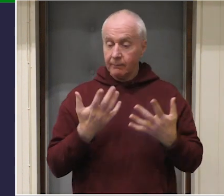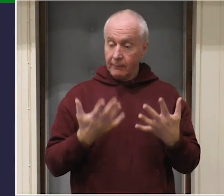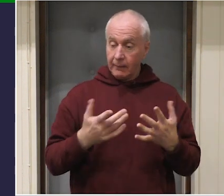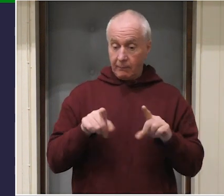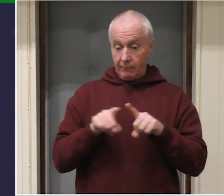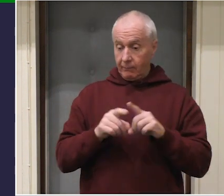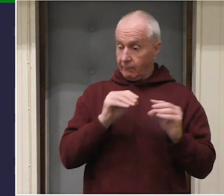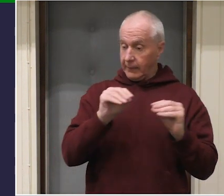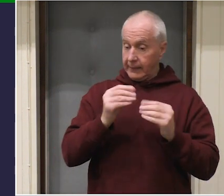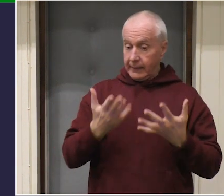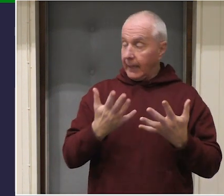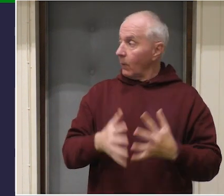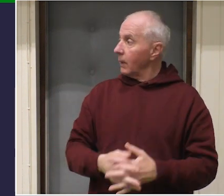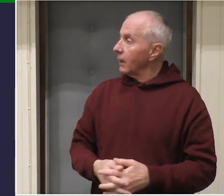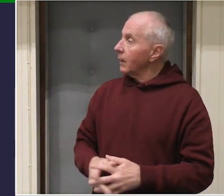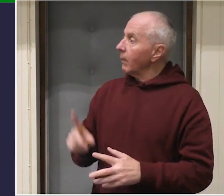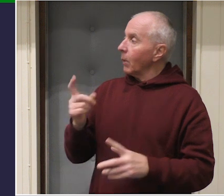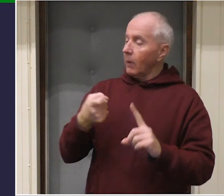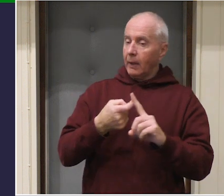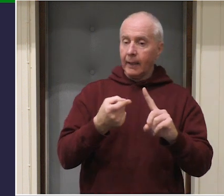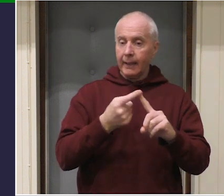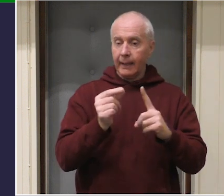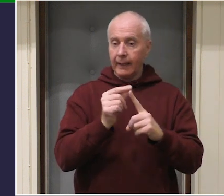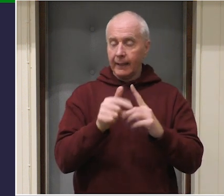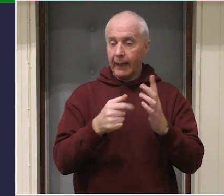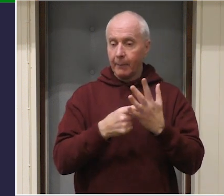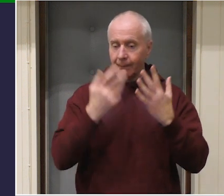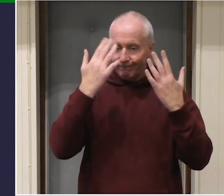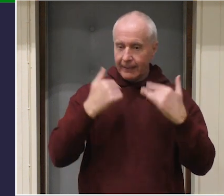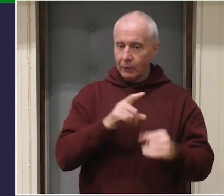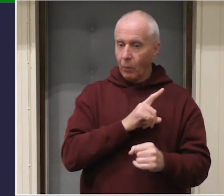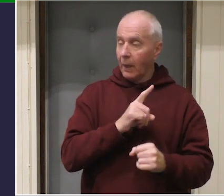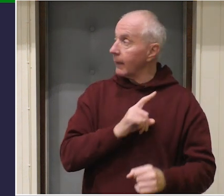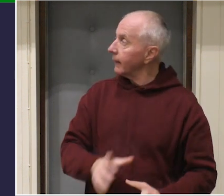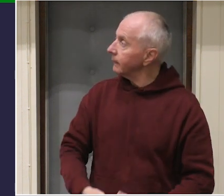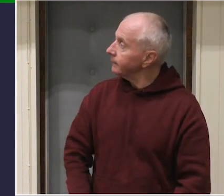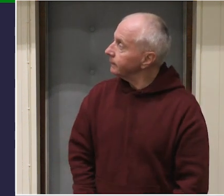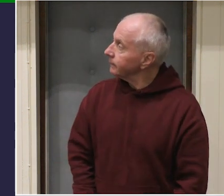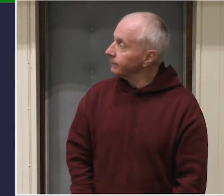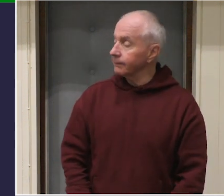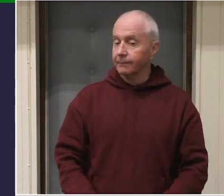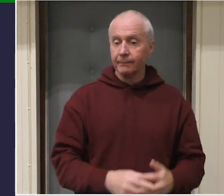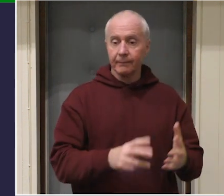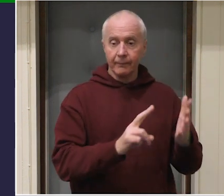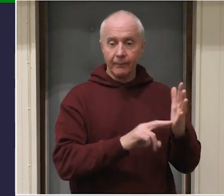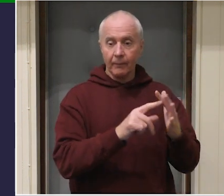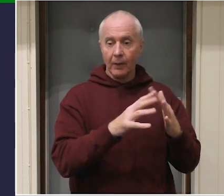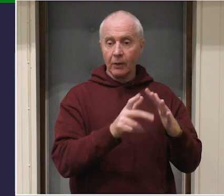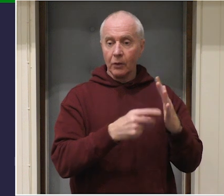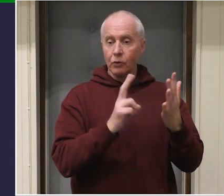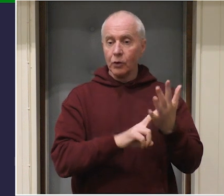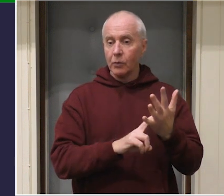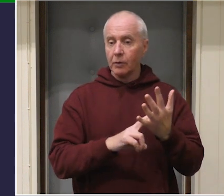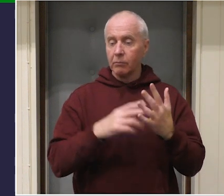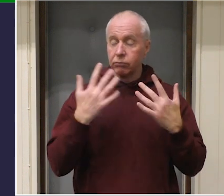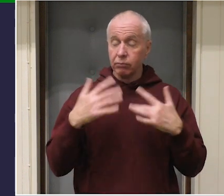However, he didn't really know why. So let's move on to the next person. Good old Isaac Newton, one of the greatest scientists